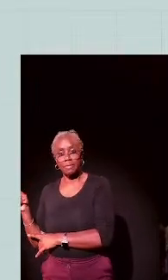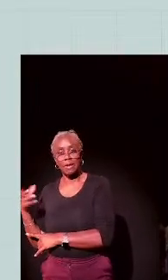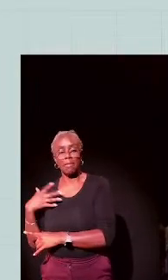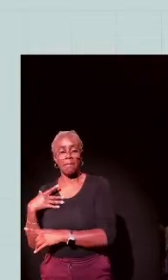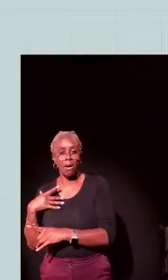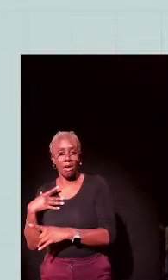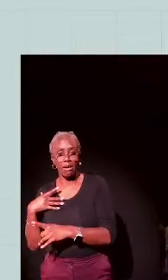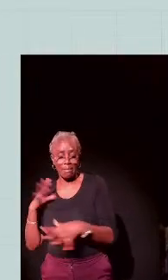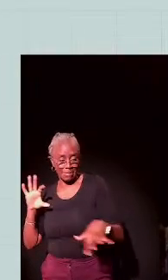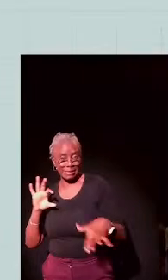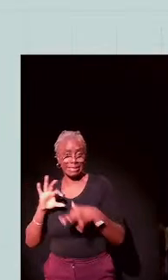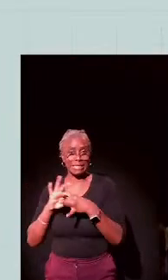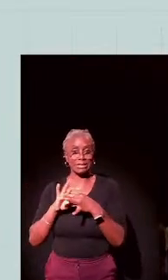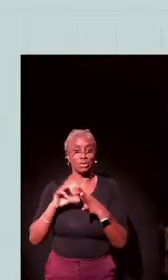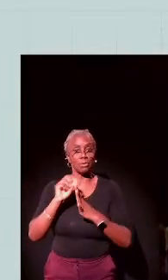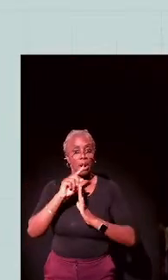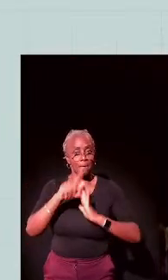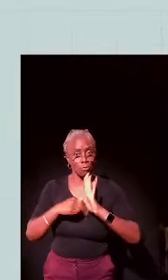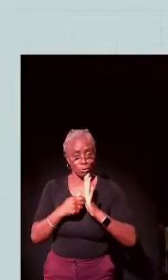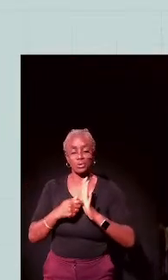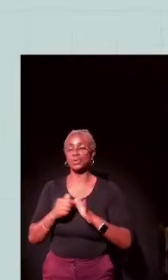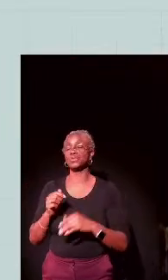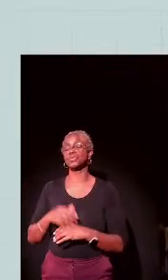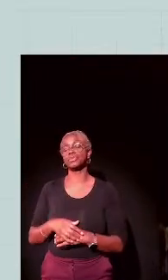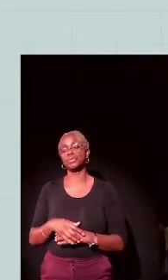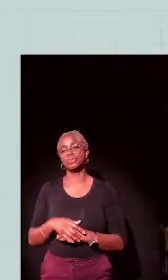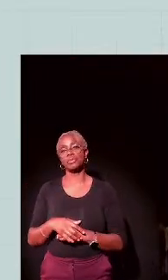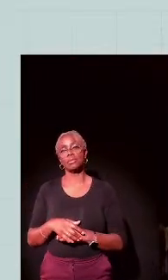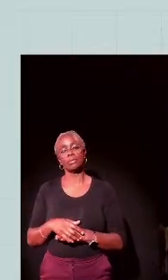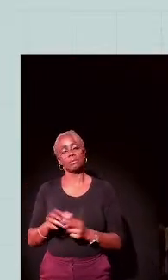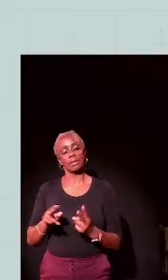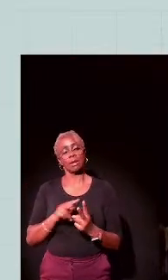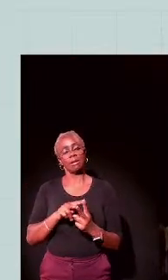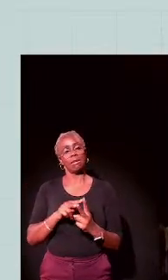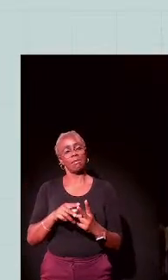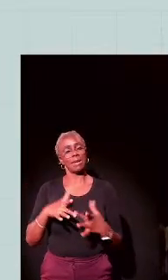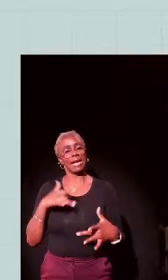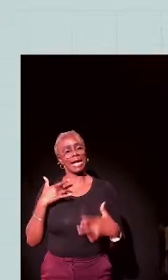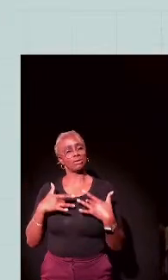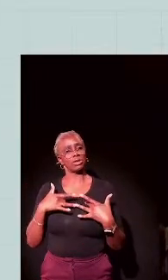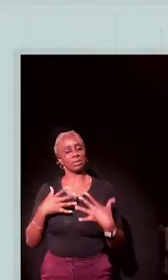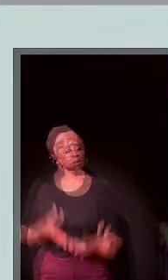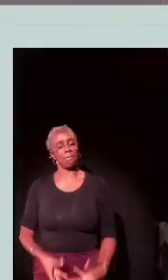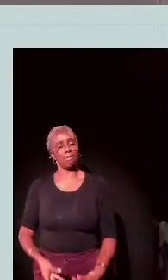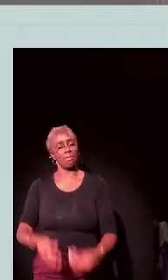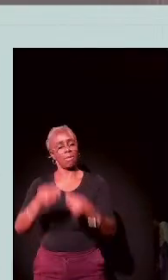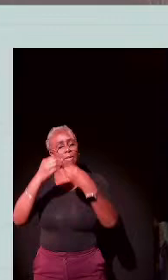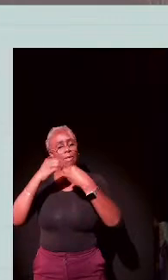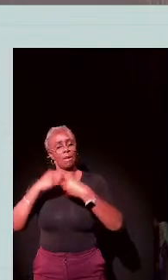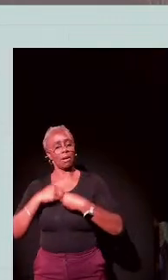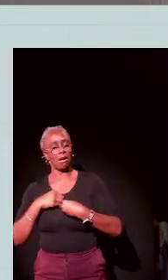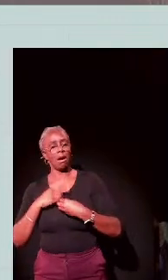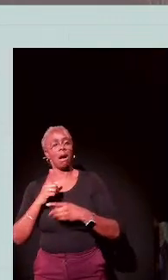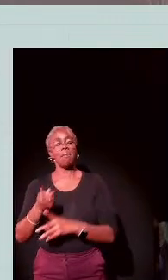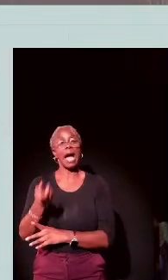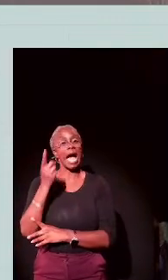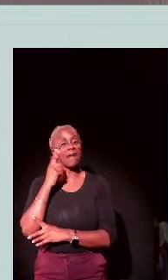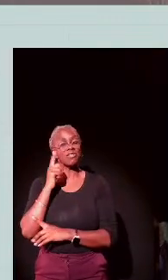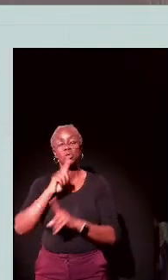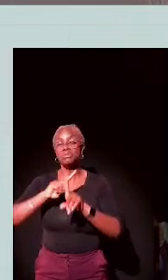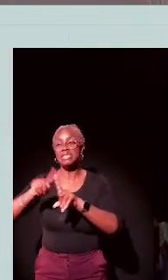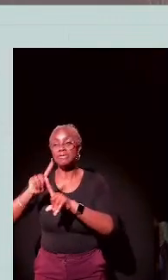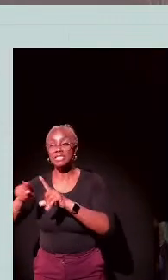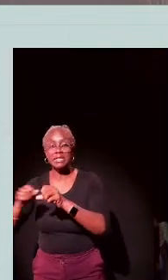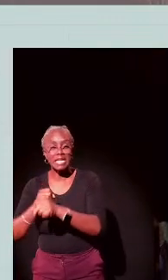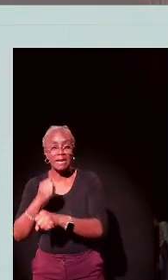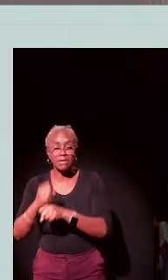subject. And two really interesting things that I learned from Vivek and Grant and looking at a few other gamers' setups as